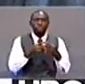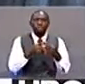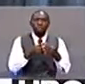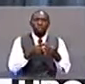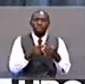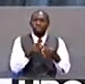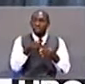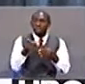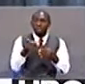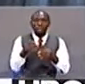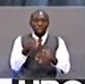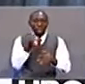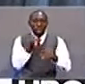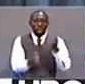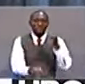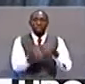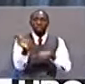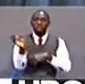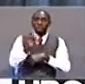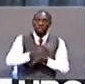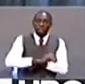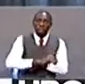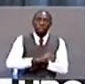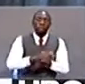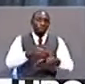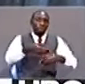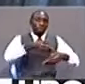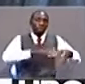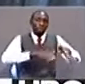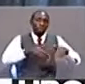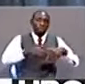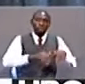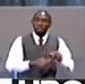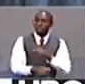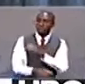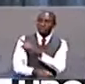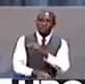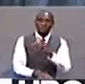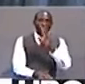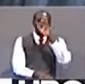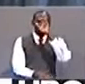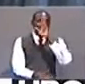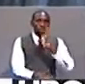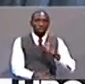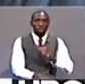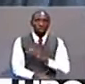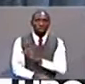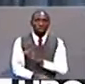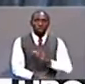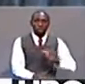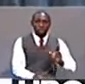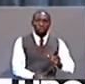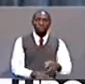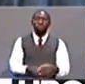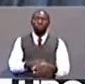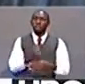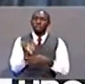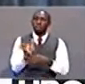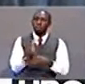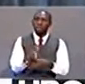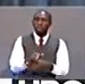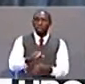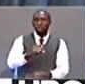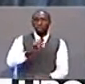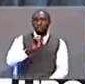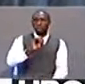in the last day of send-off in Rubaga. The Minister of ICT was